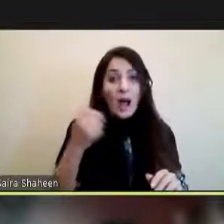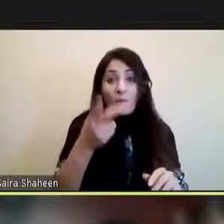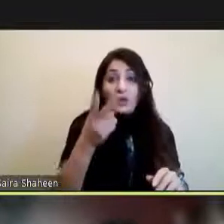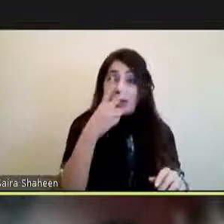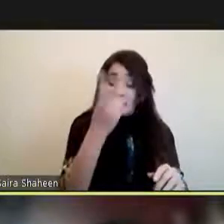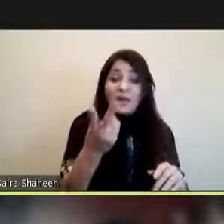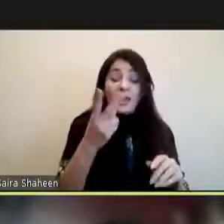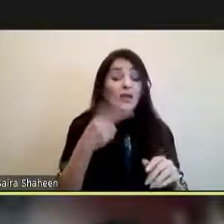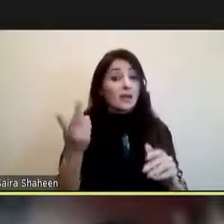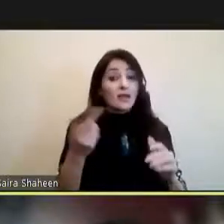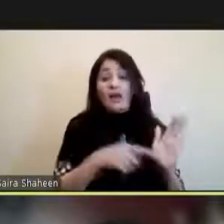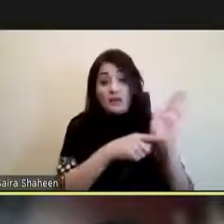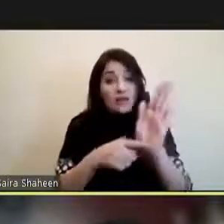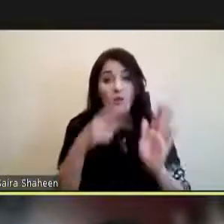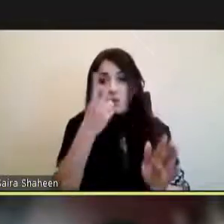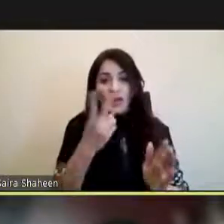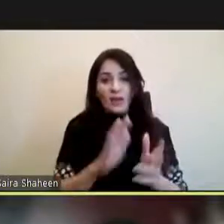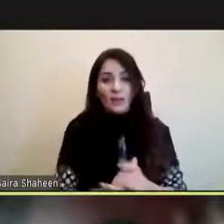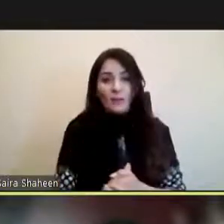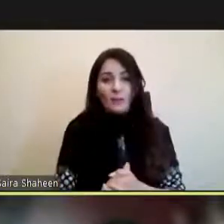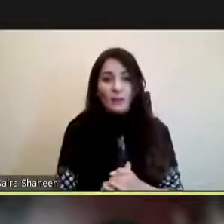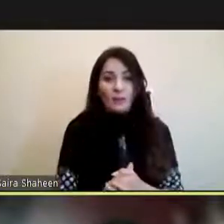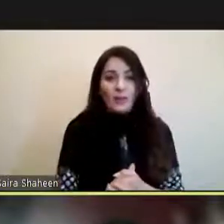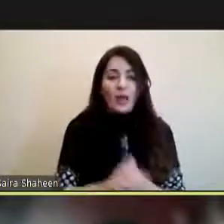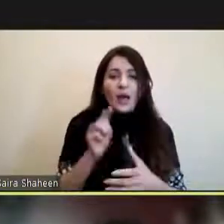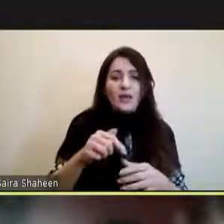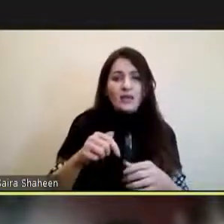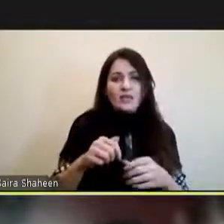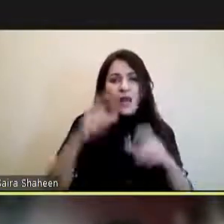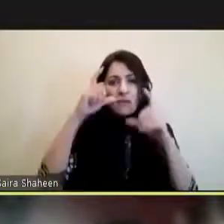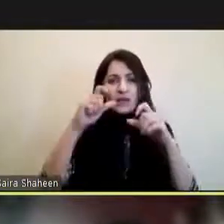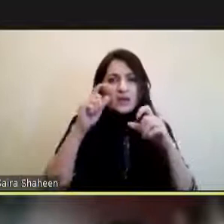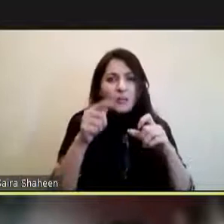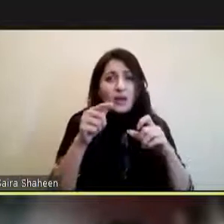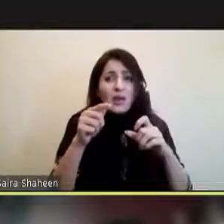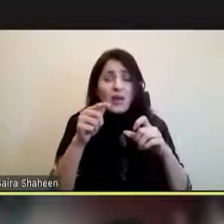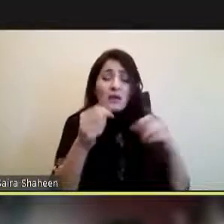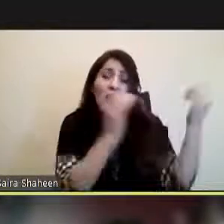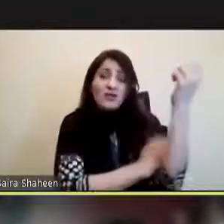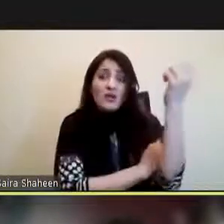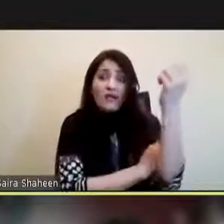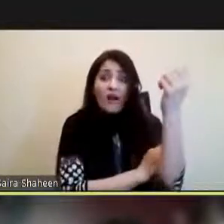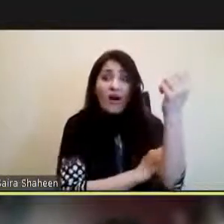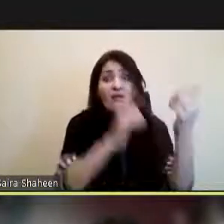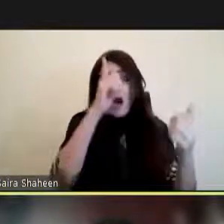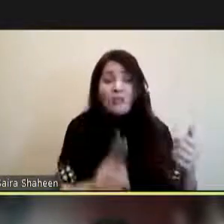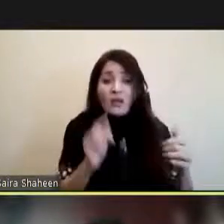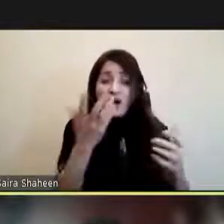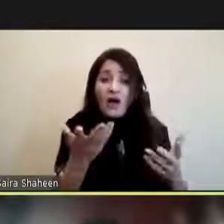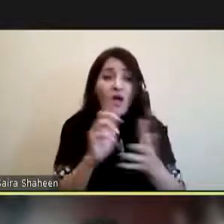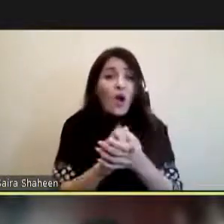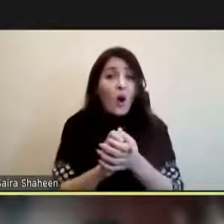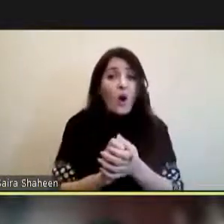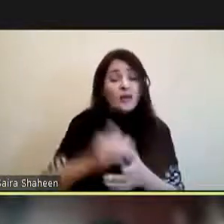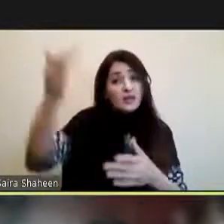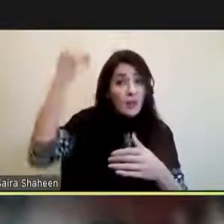slide. So on this picture, there is a young man standing in front of a green background with trees.